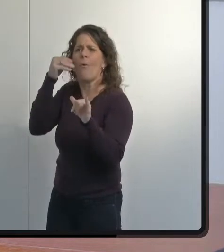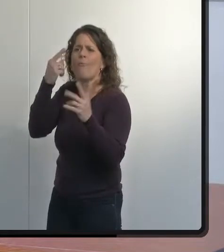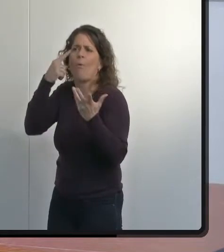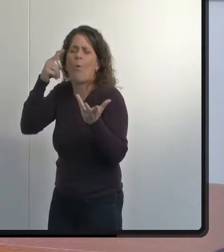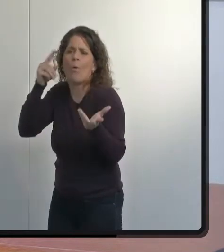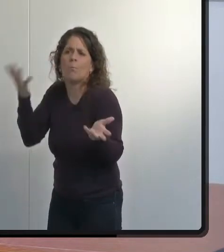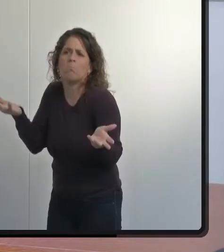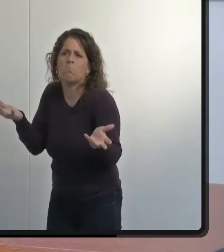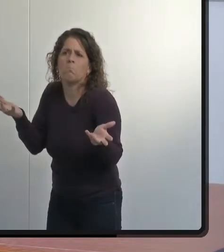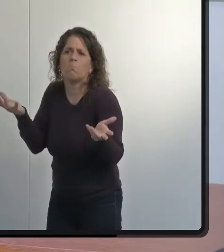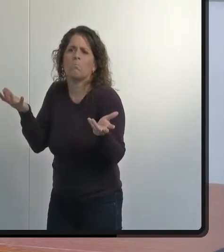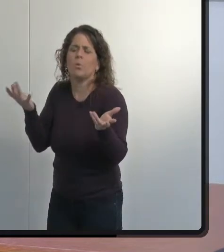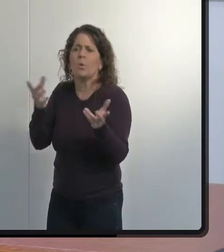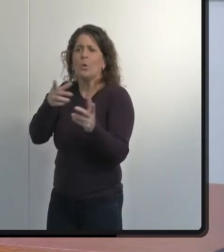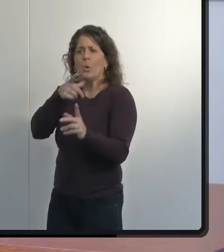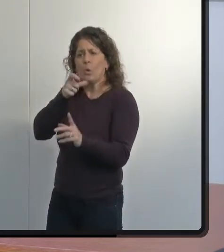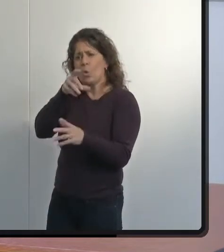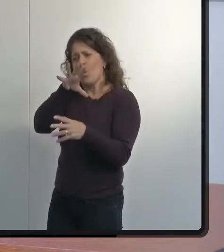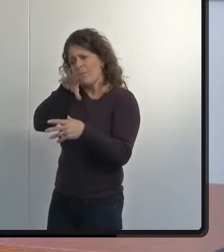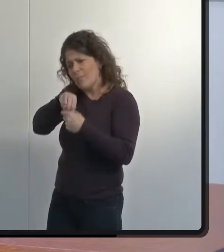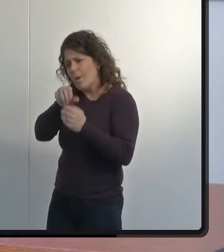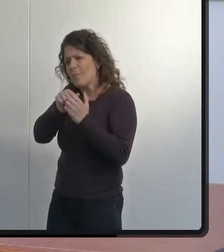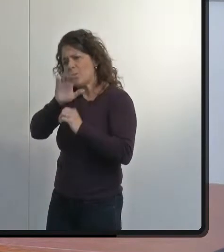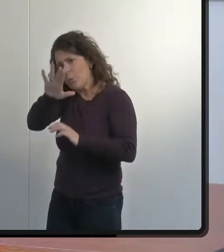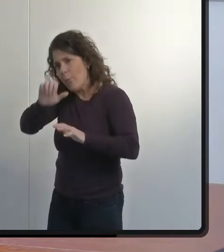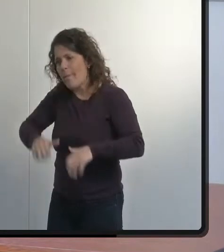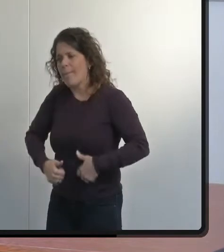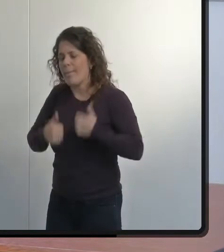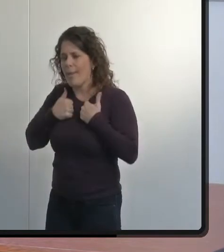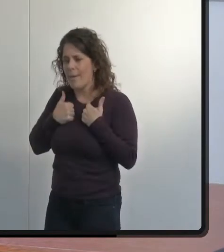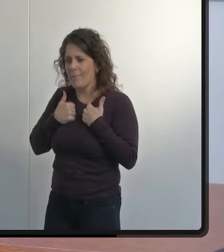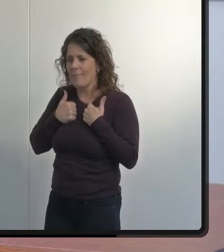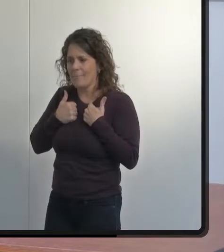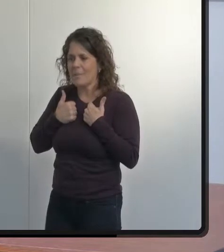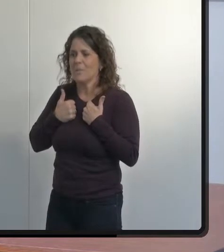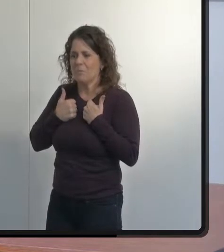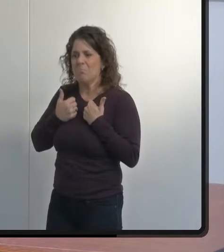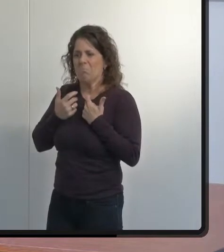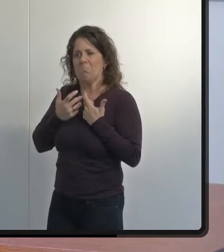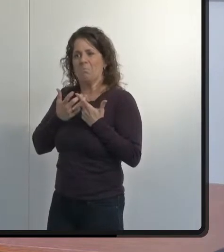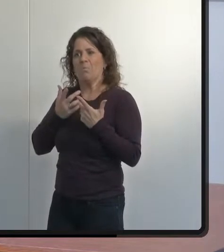Who are you in your life staying the course for?